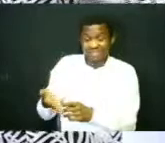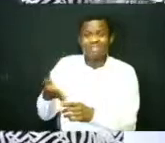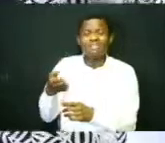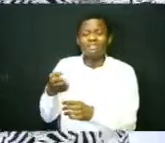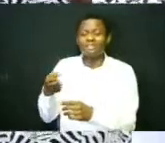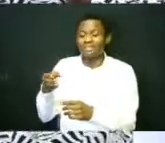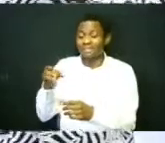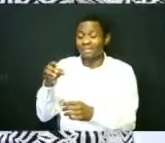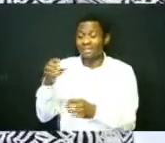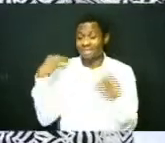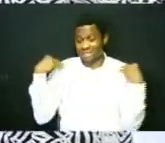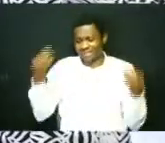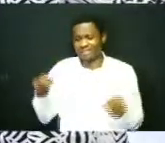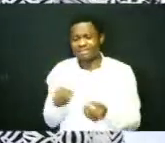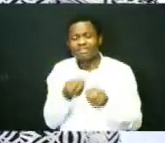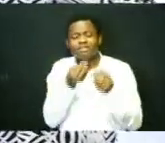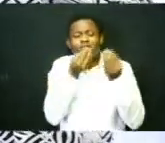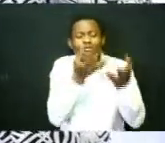And